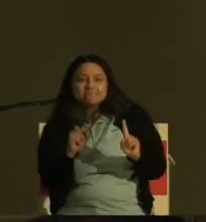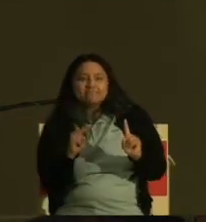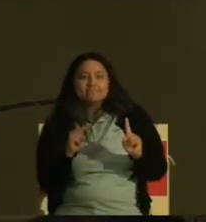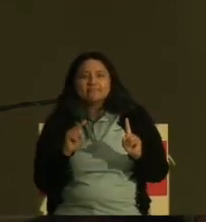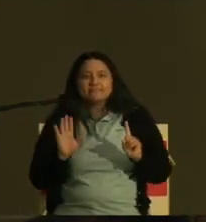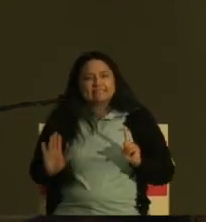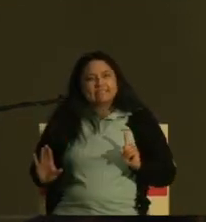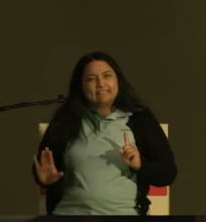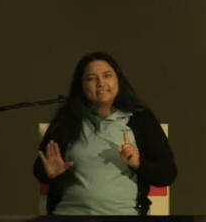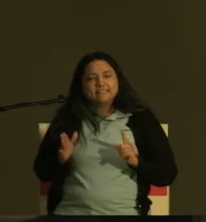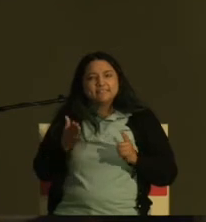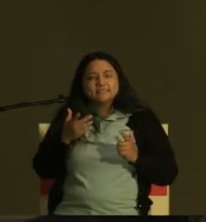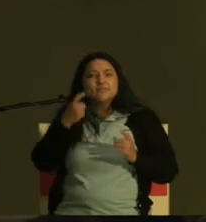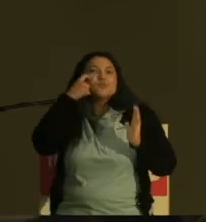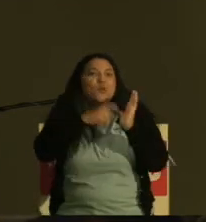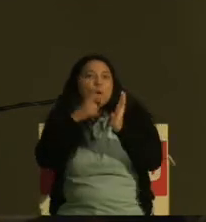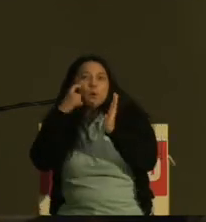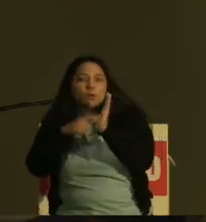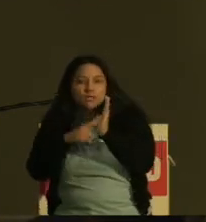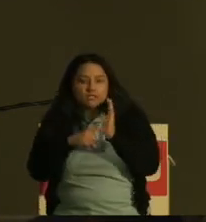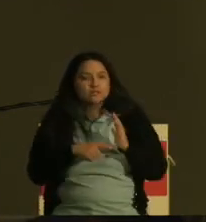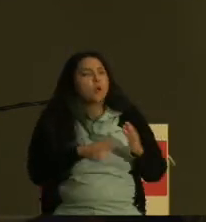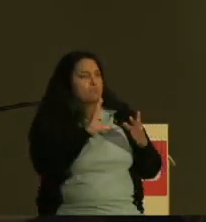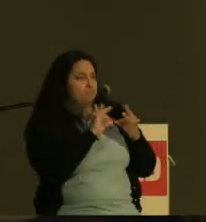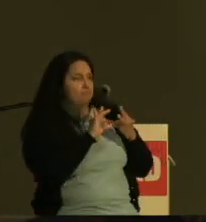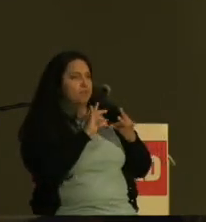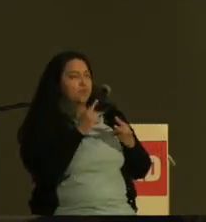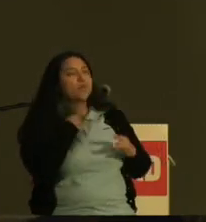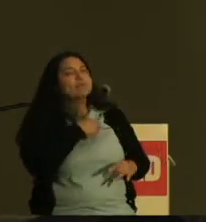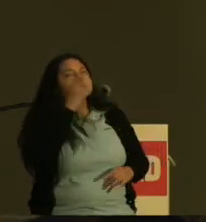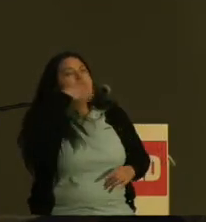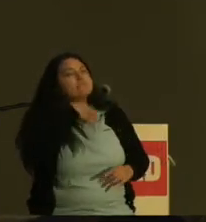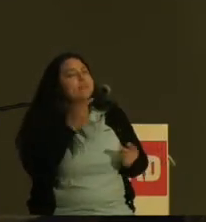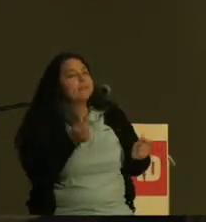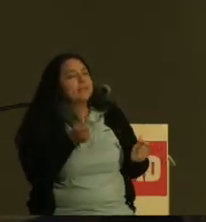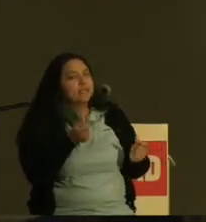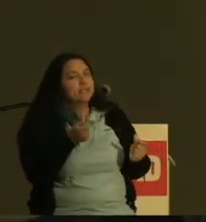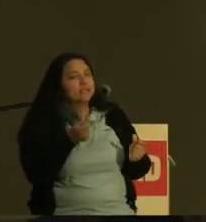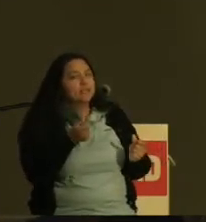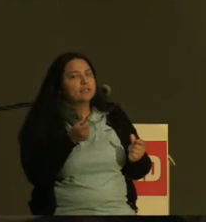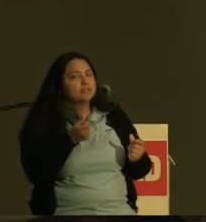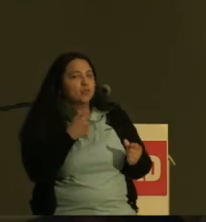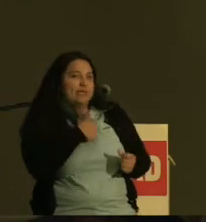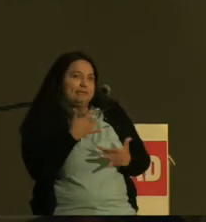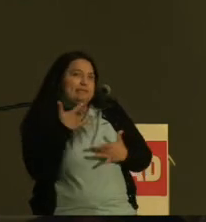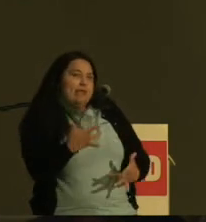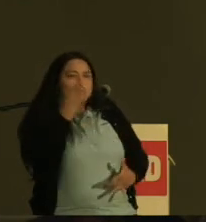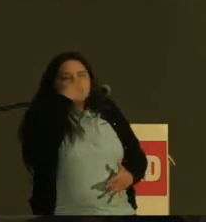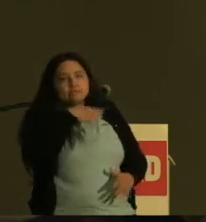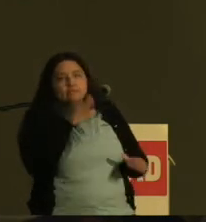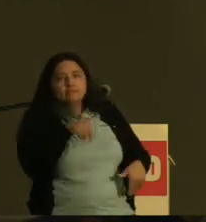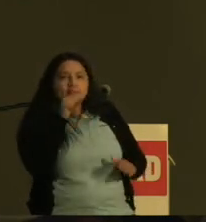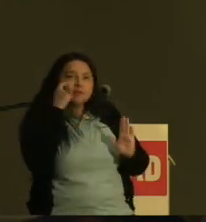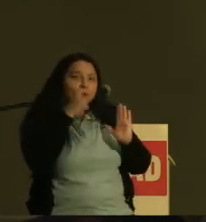pequeño detalle que se pierde tan rápidamente. Que se pierde tan rápidamente. Y